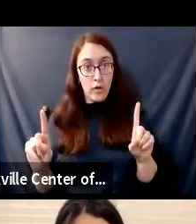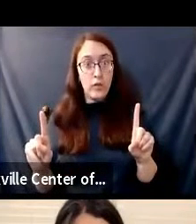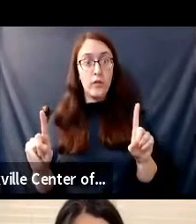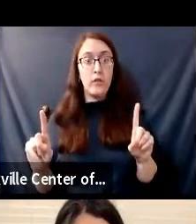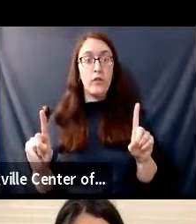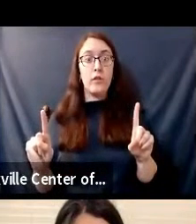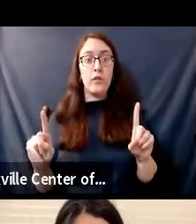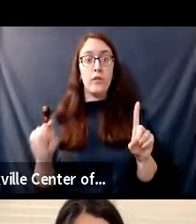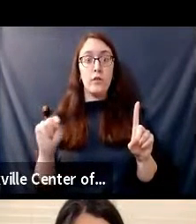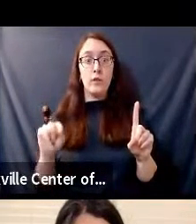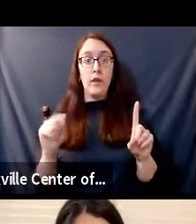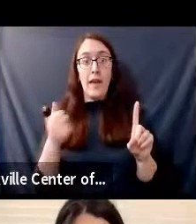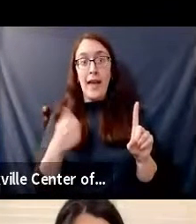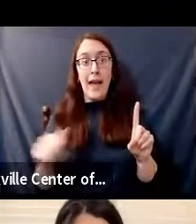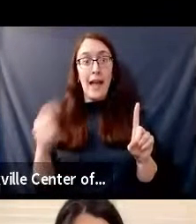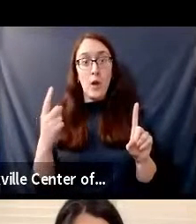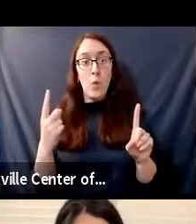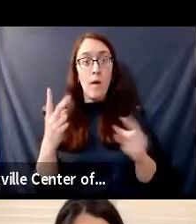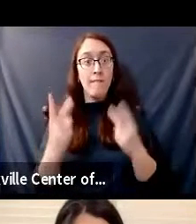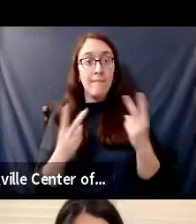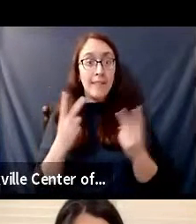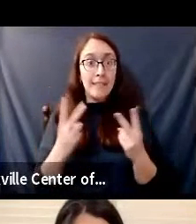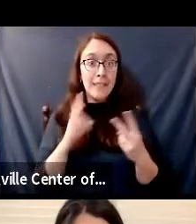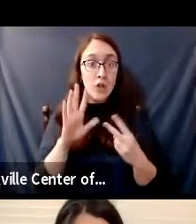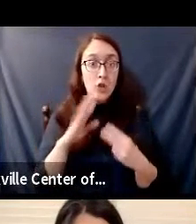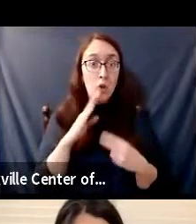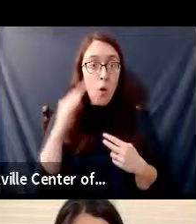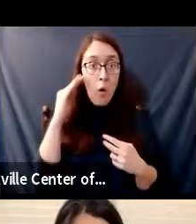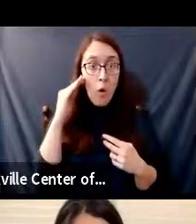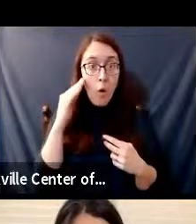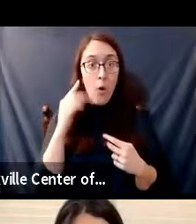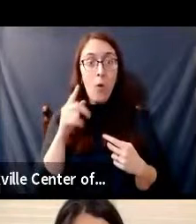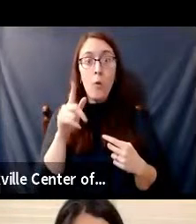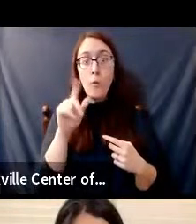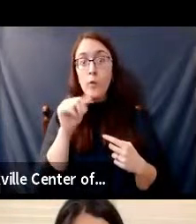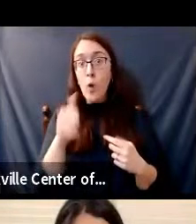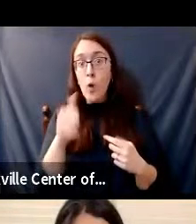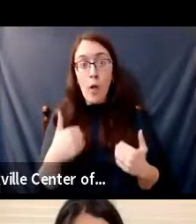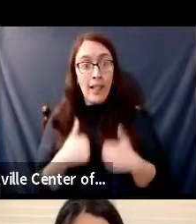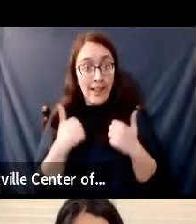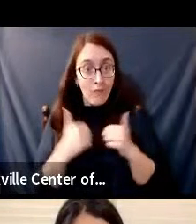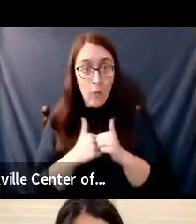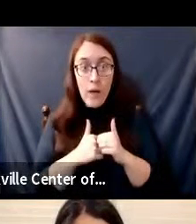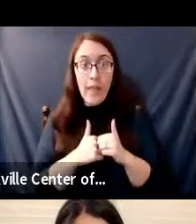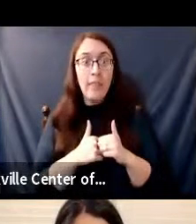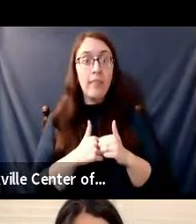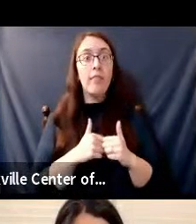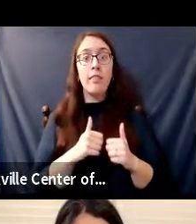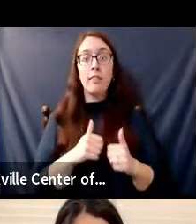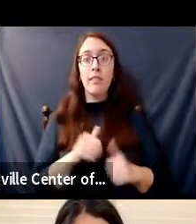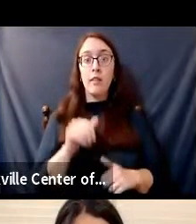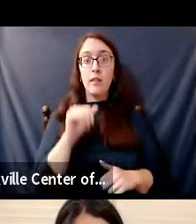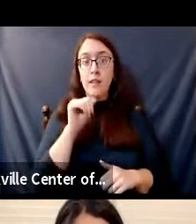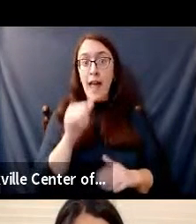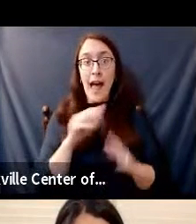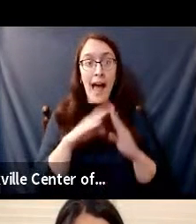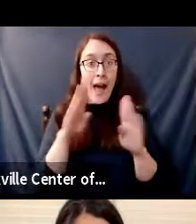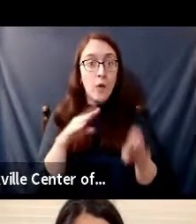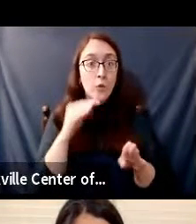from anyone visiting your home whom you do not live with or who is not a household contact. Okay.